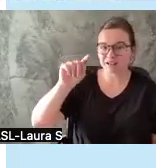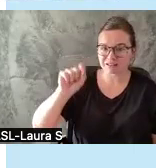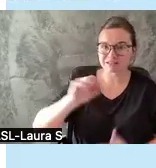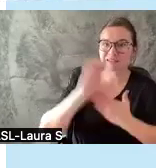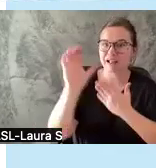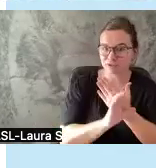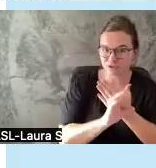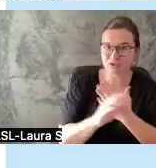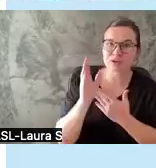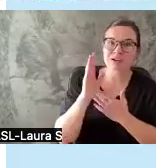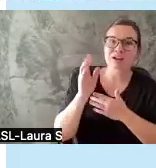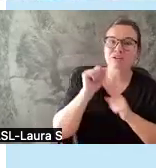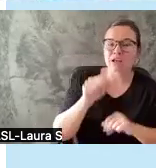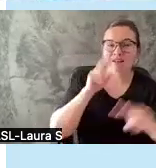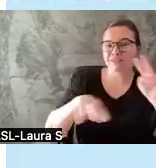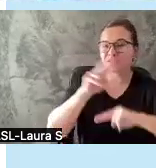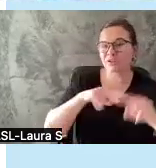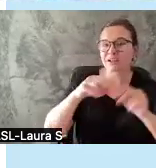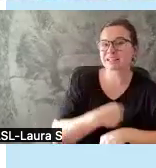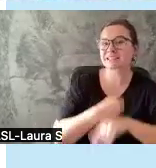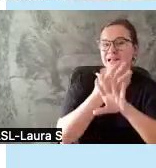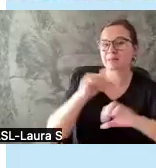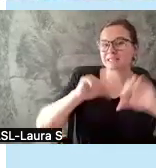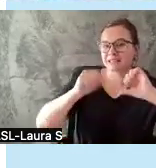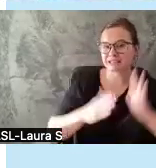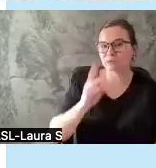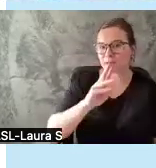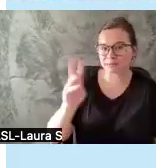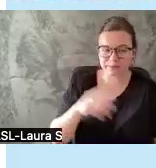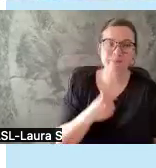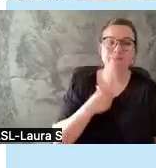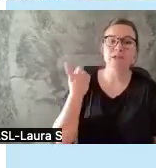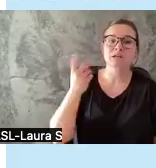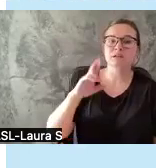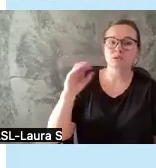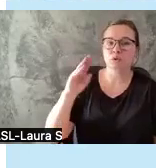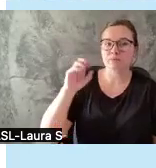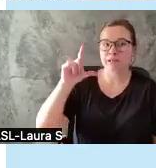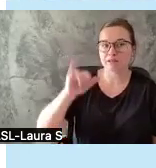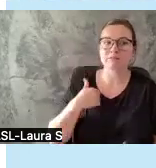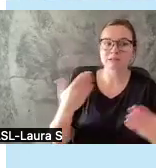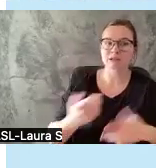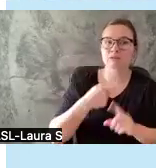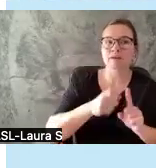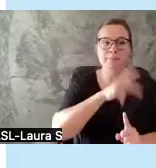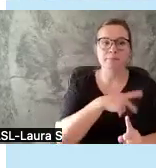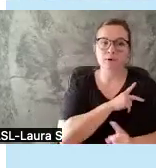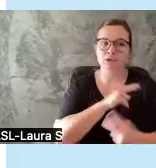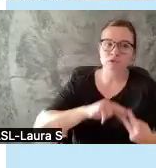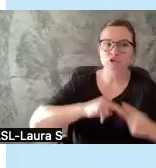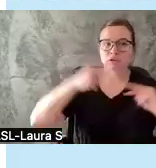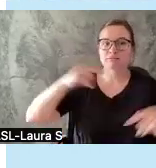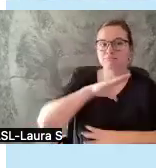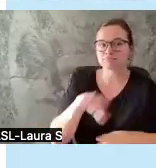you can check that out on the Skype-A-Scientist website. So I am Dr. Rob O'Malley. I am here from Personal Genetics Engagement and Dialogue,